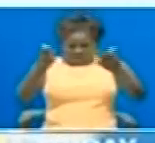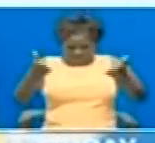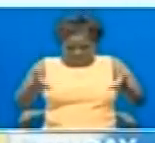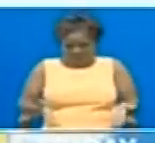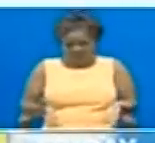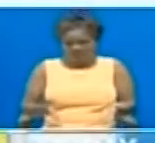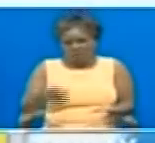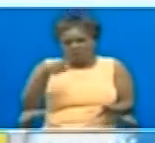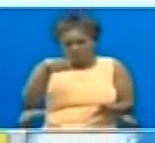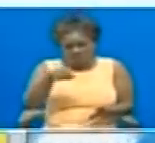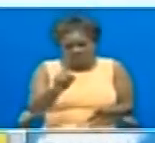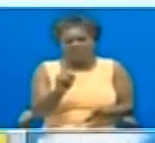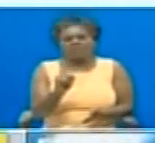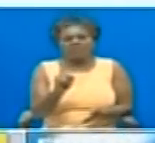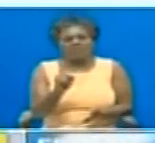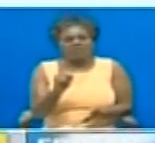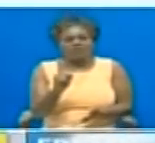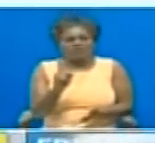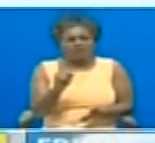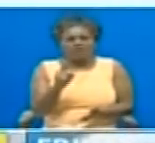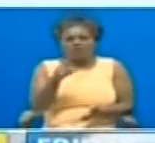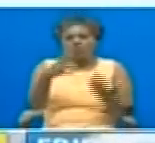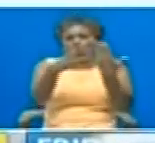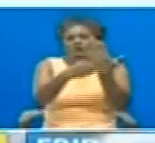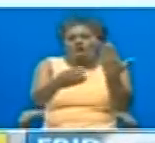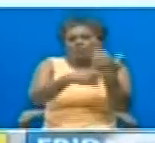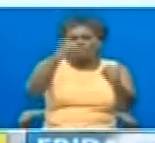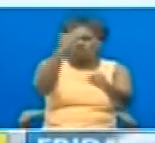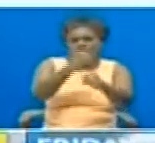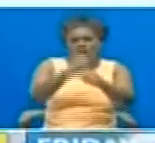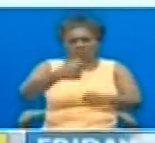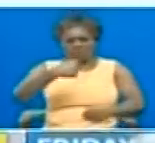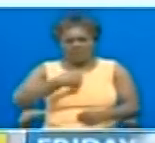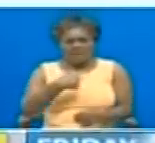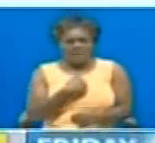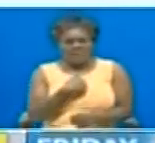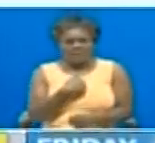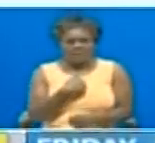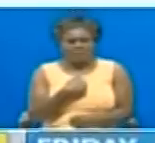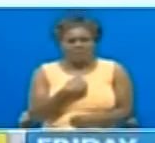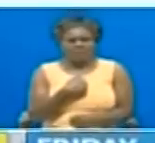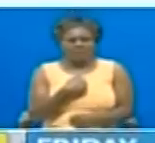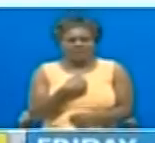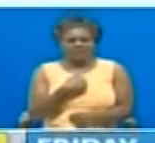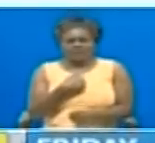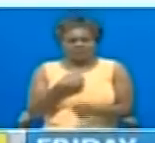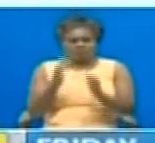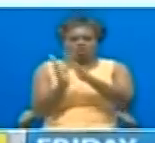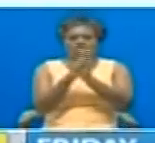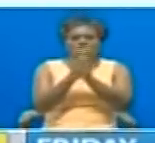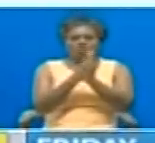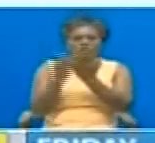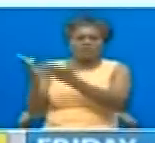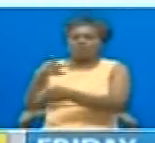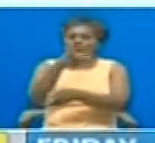want you to, you know, to walk in my shoes, you know. It's so hard to walk in your shoes. No, it's not. Trust me. So this is a story. So you're our